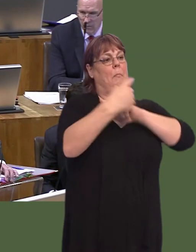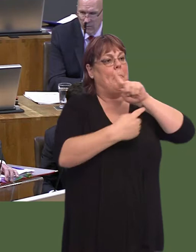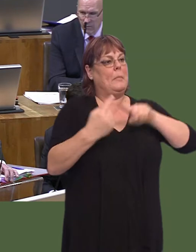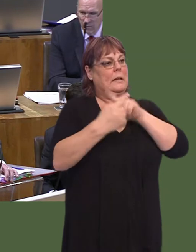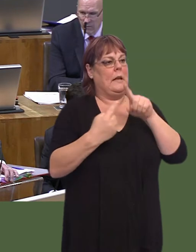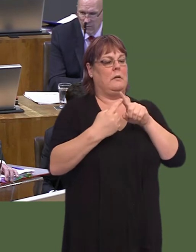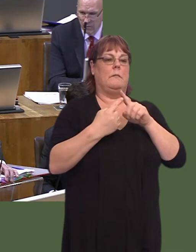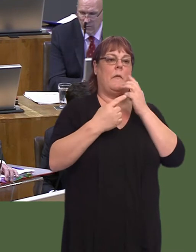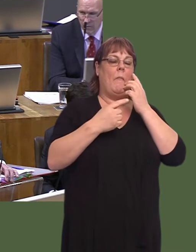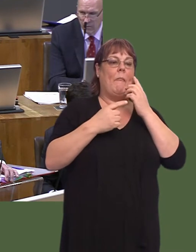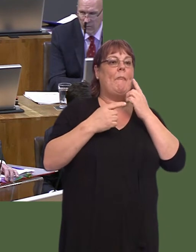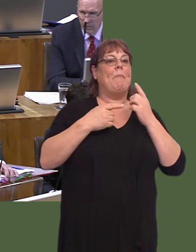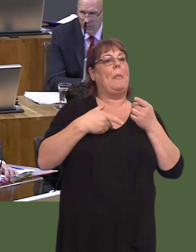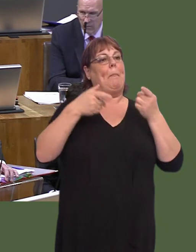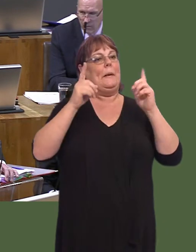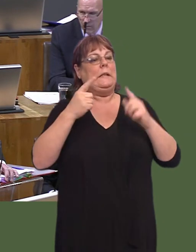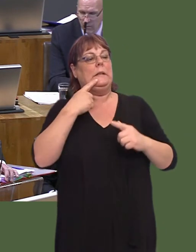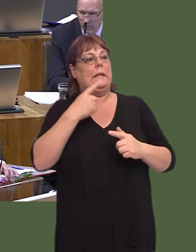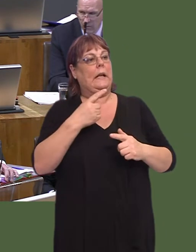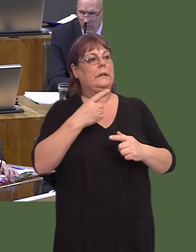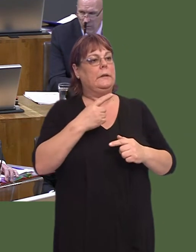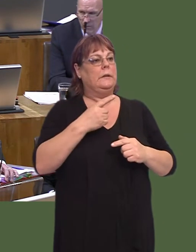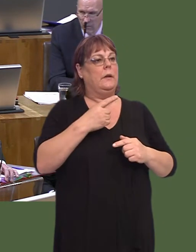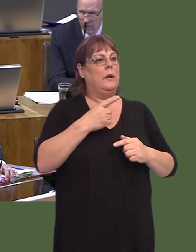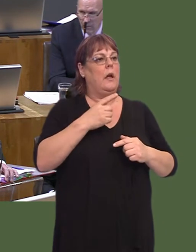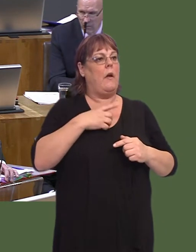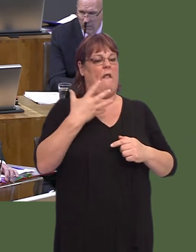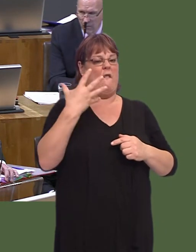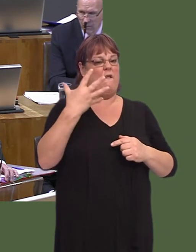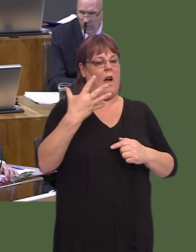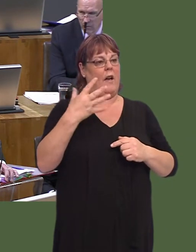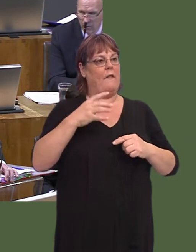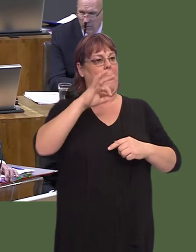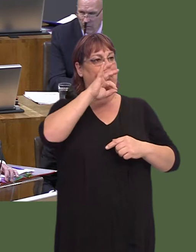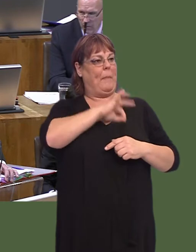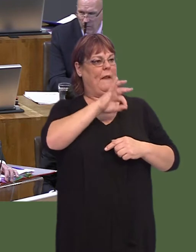DWP Minister involved, Minister for Employment, was they were looking to relocate staff from